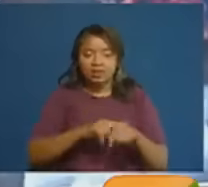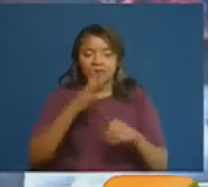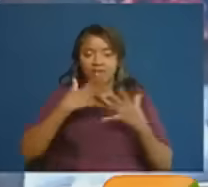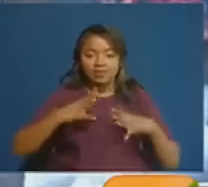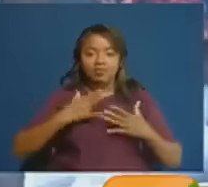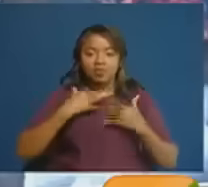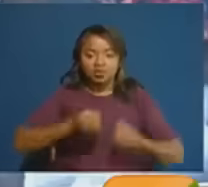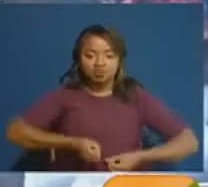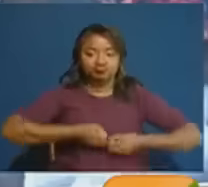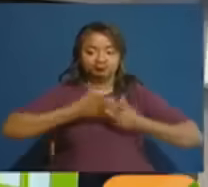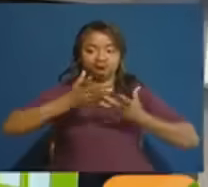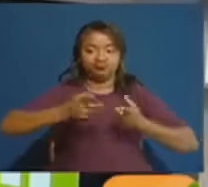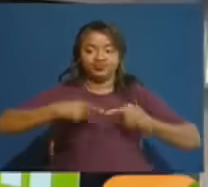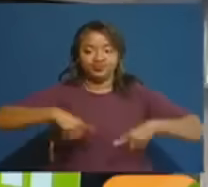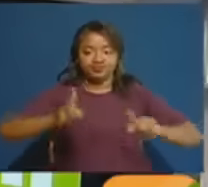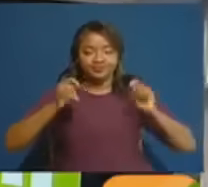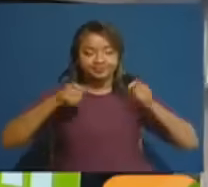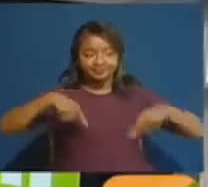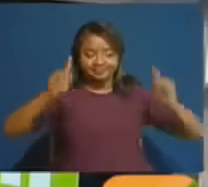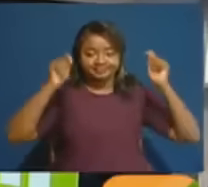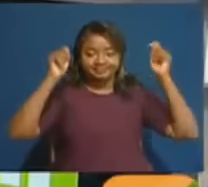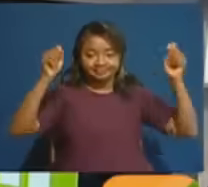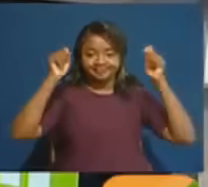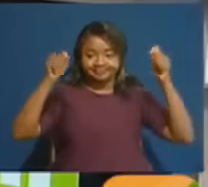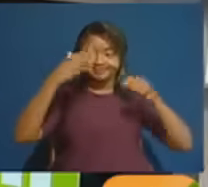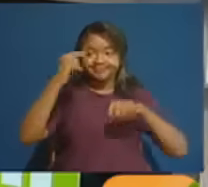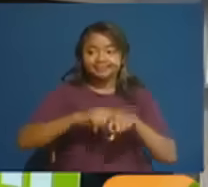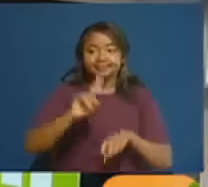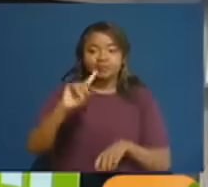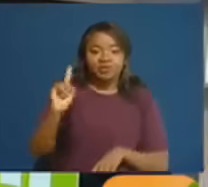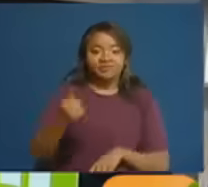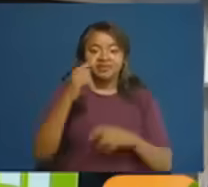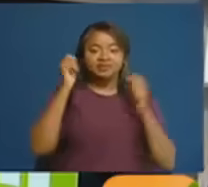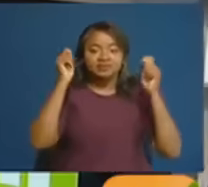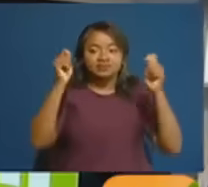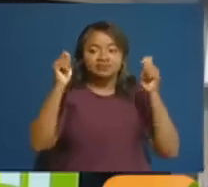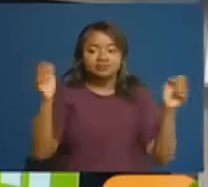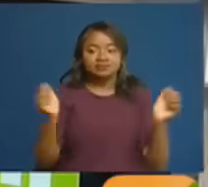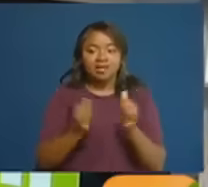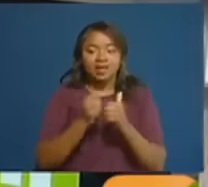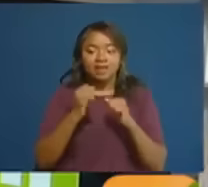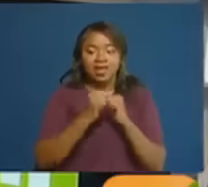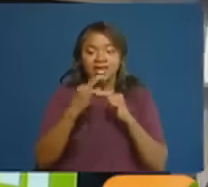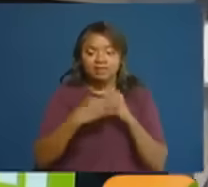Because even when the first demonstrations happened, which was on the 18th of June, They were extremely peaceful.